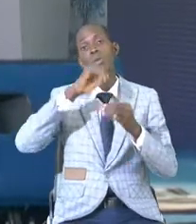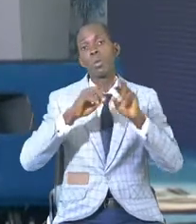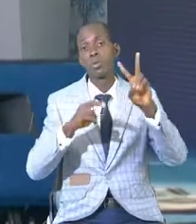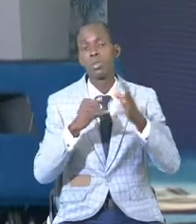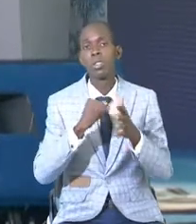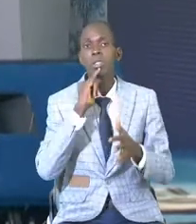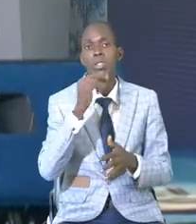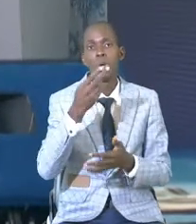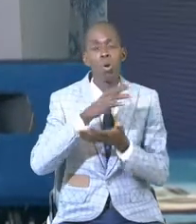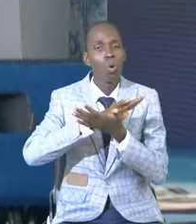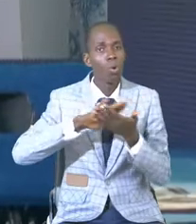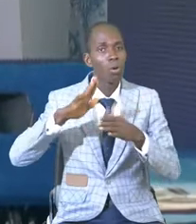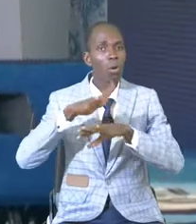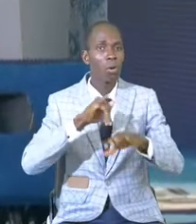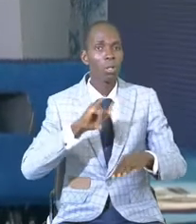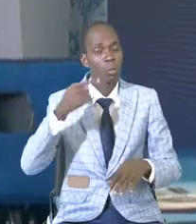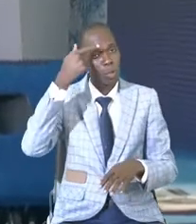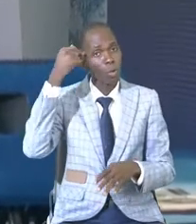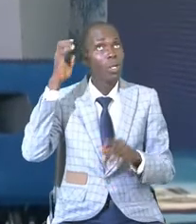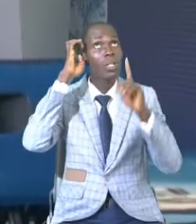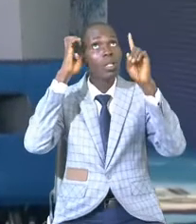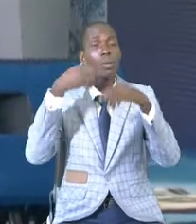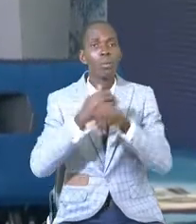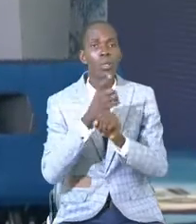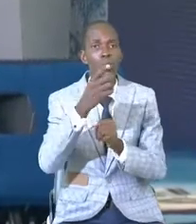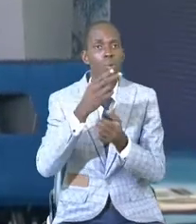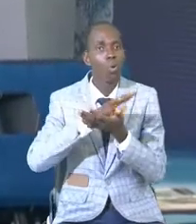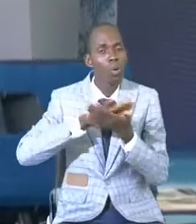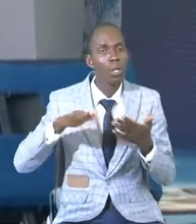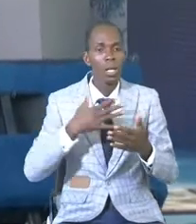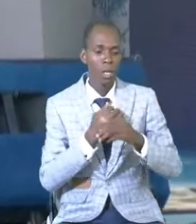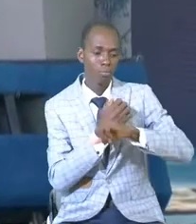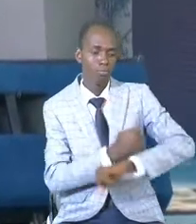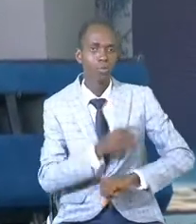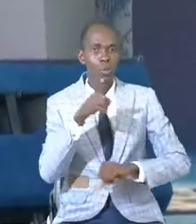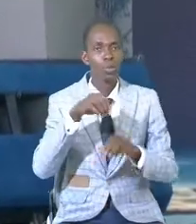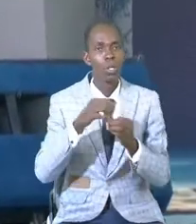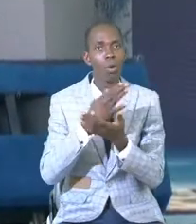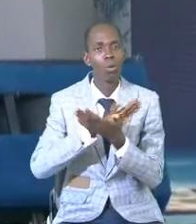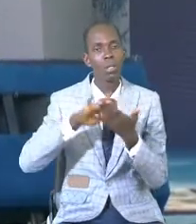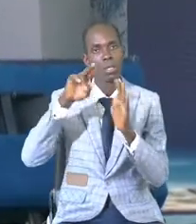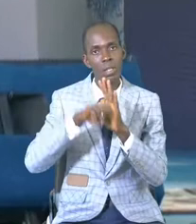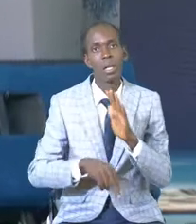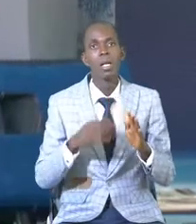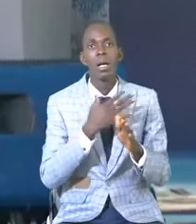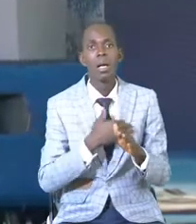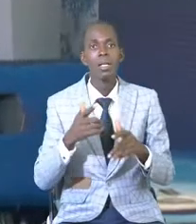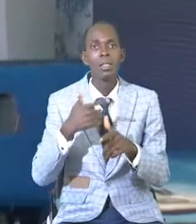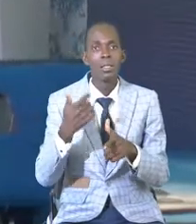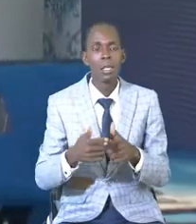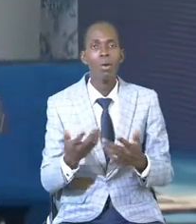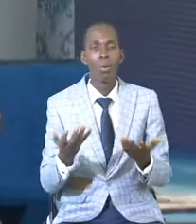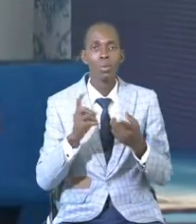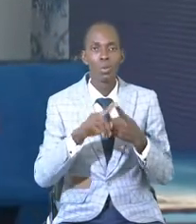calling, because it makes you holy and preserves you in holiness, and then helps you to also